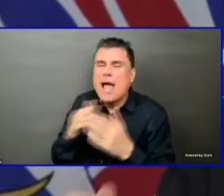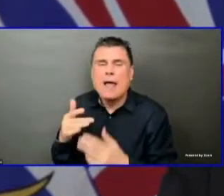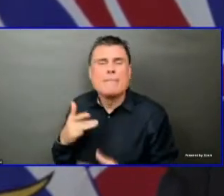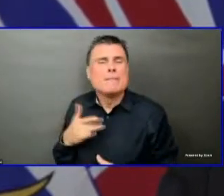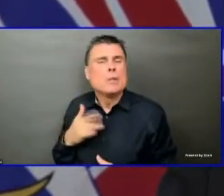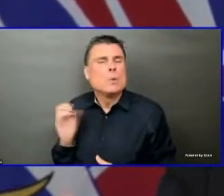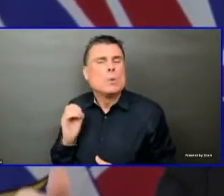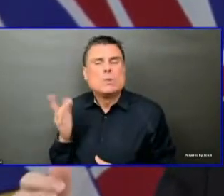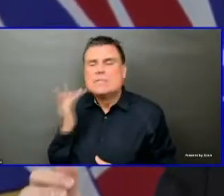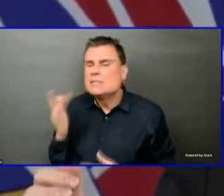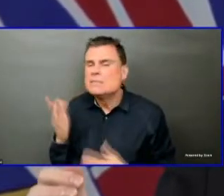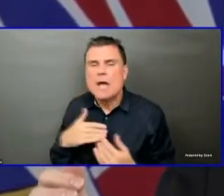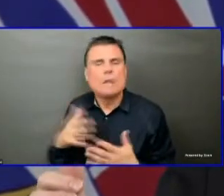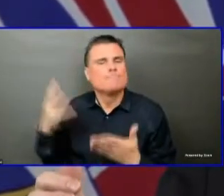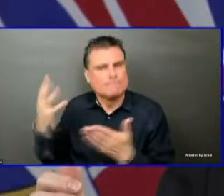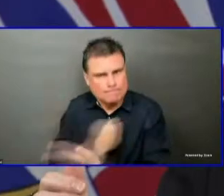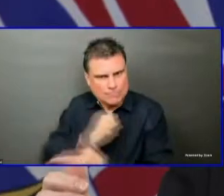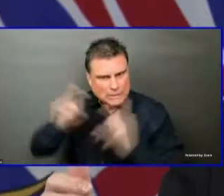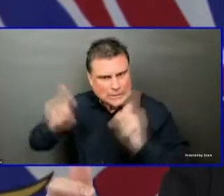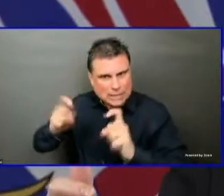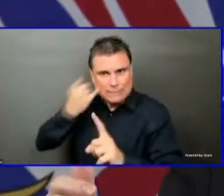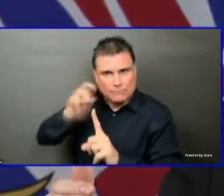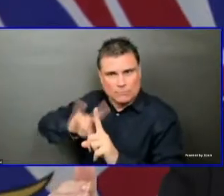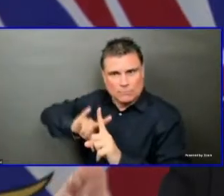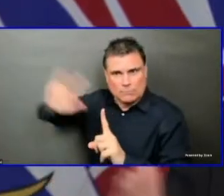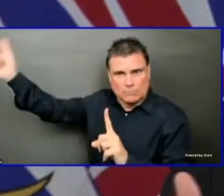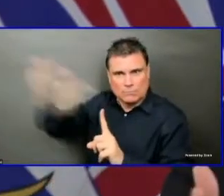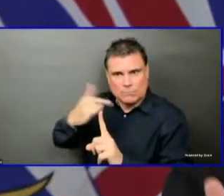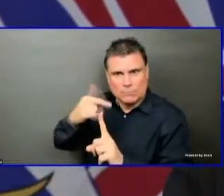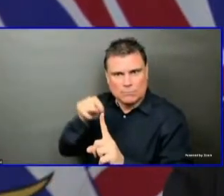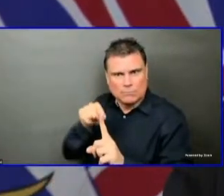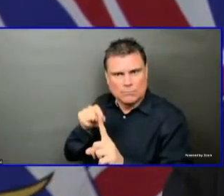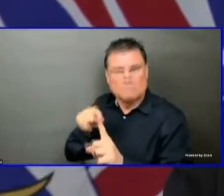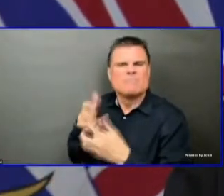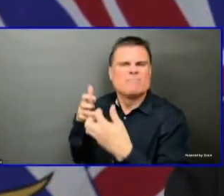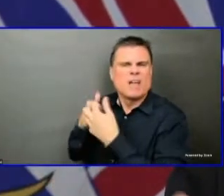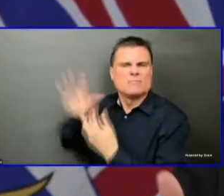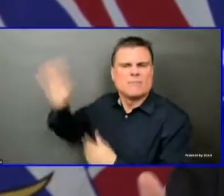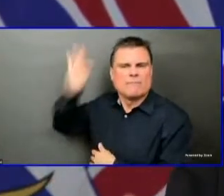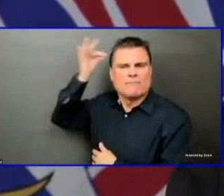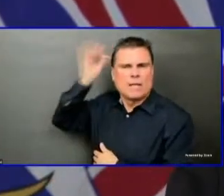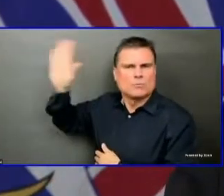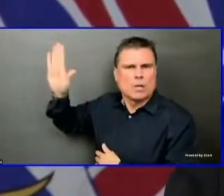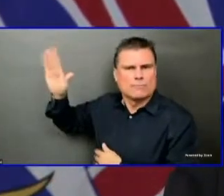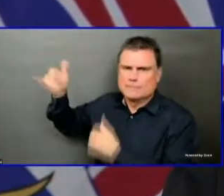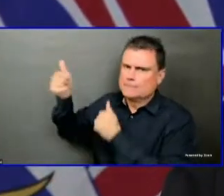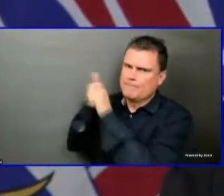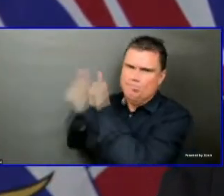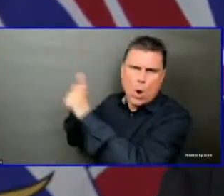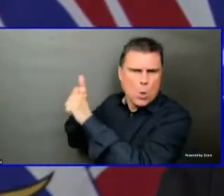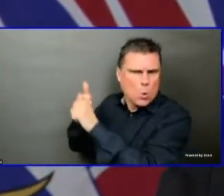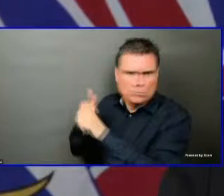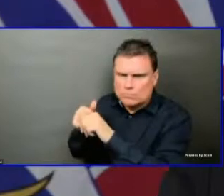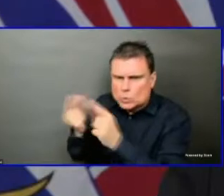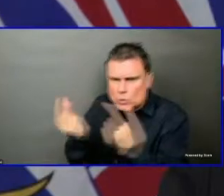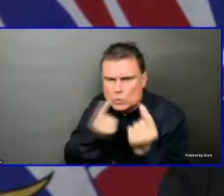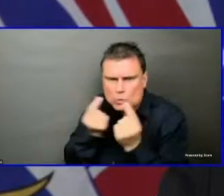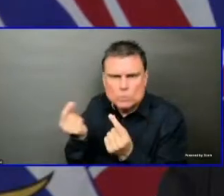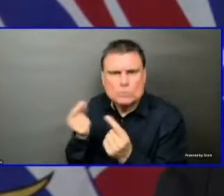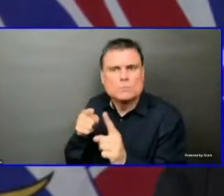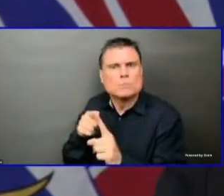are taking finally to ensure that people are maintaining quarantine and are being tested at